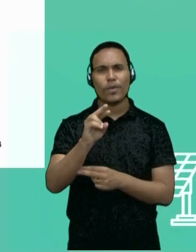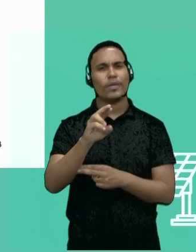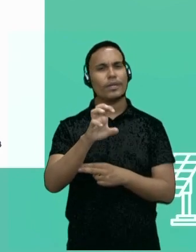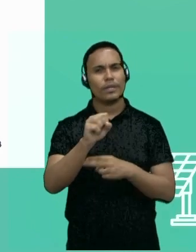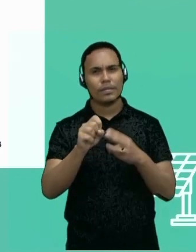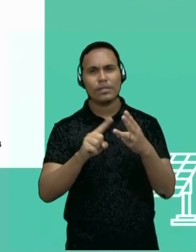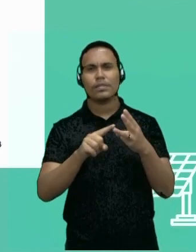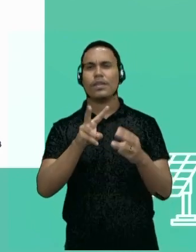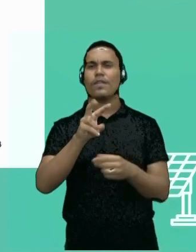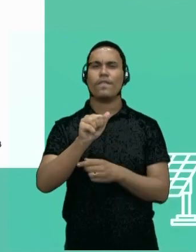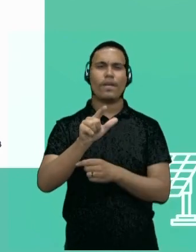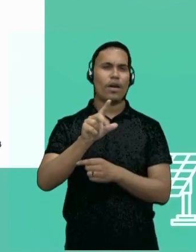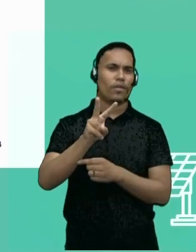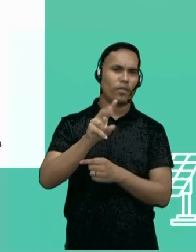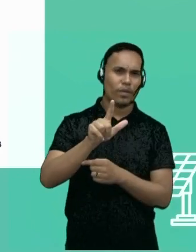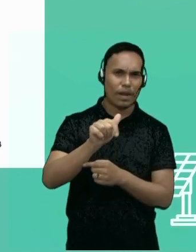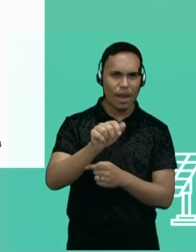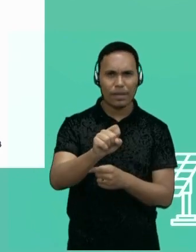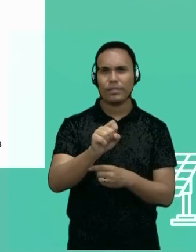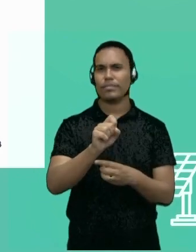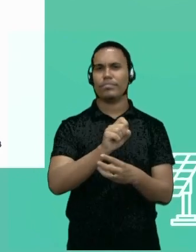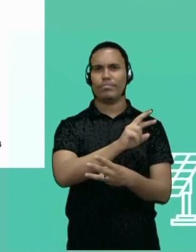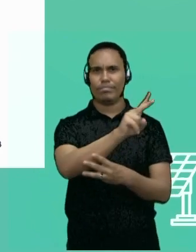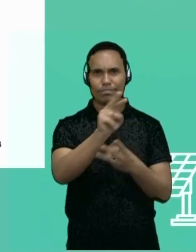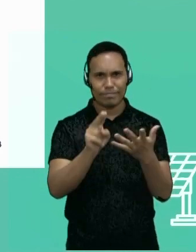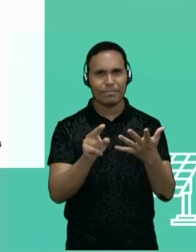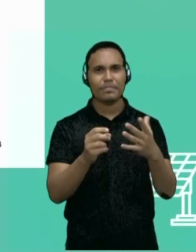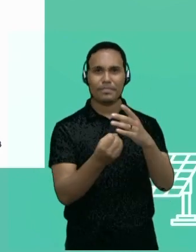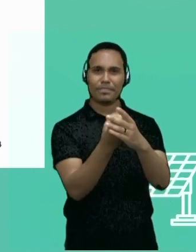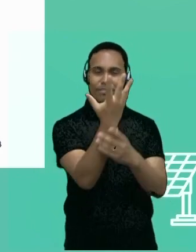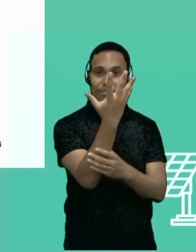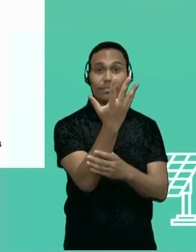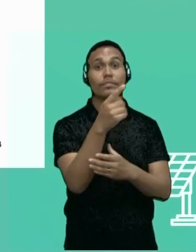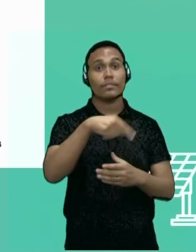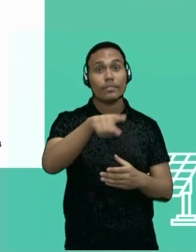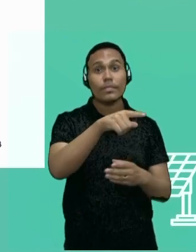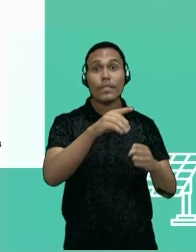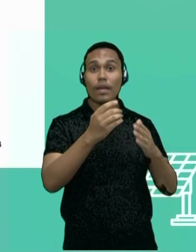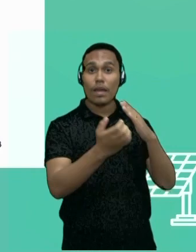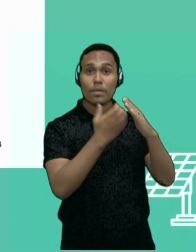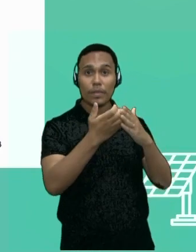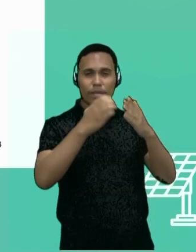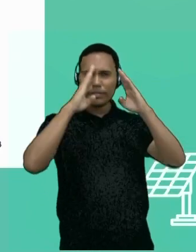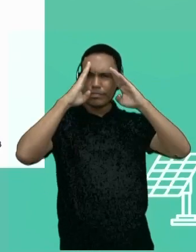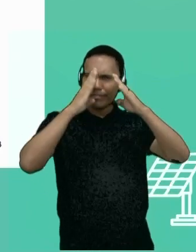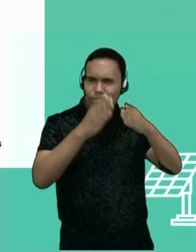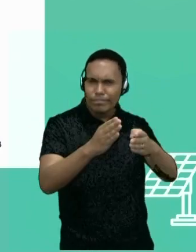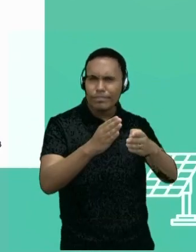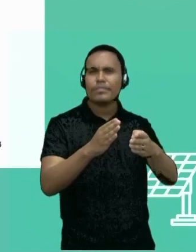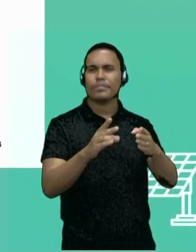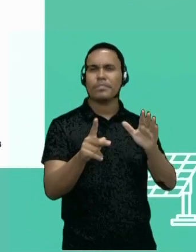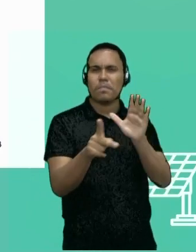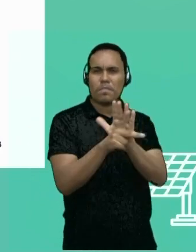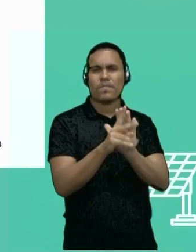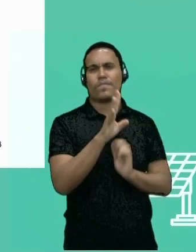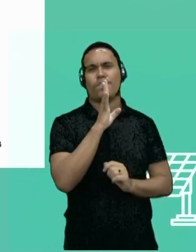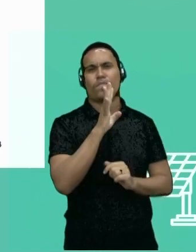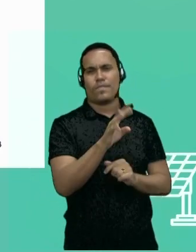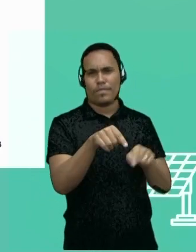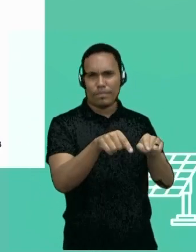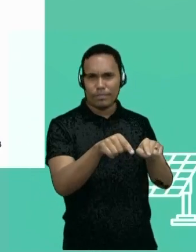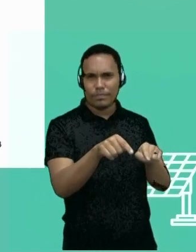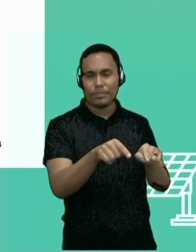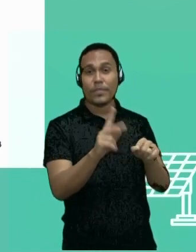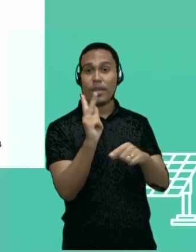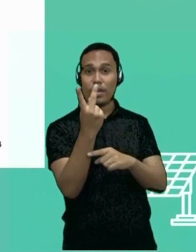consultancies and developers with expertise in the hydrogen distribution and refueling space. And we have hydrogen refueling